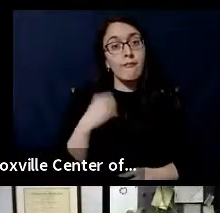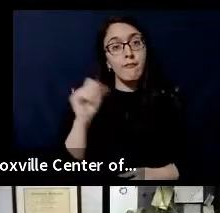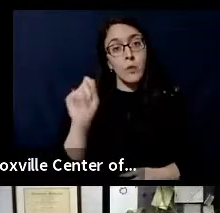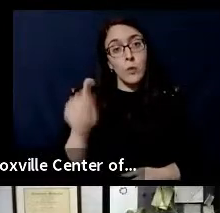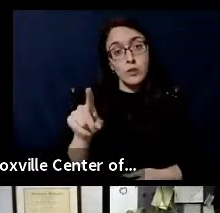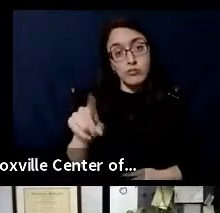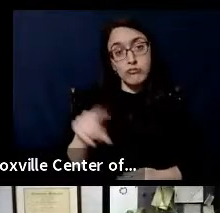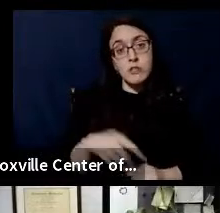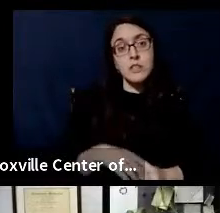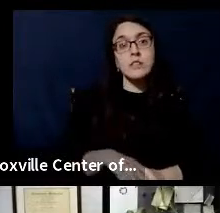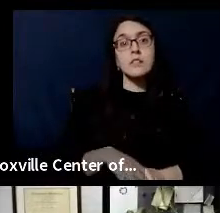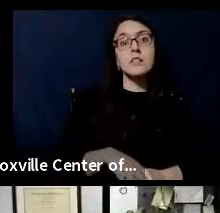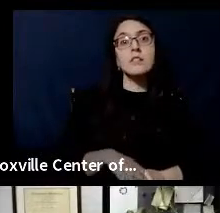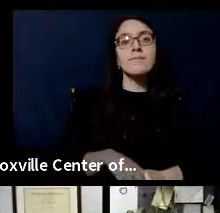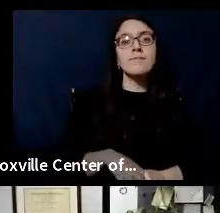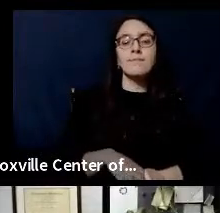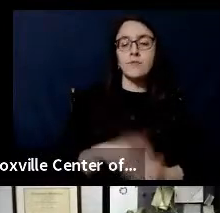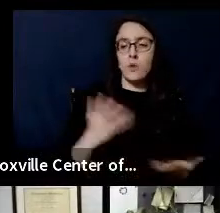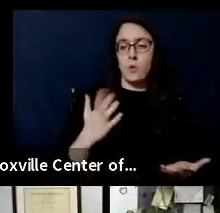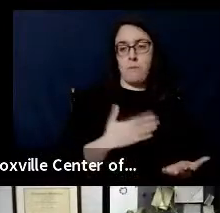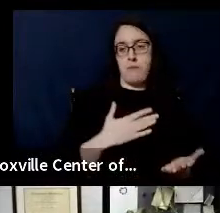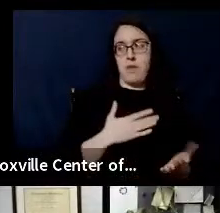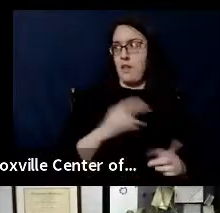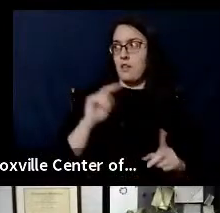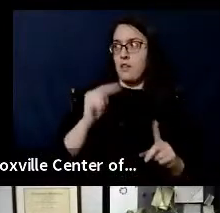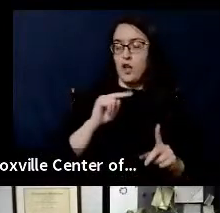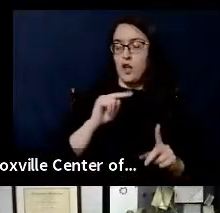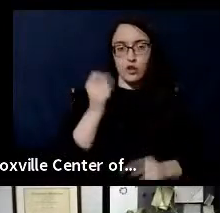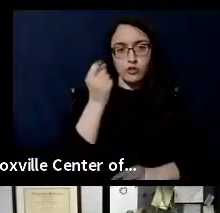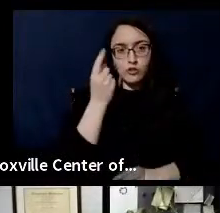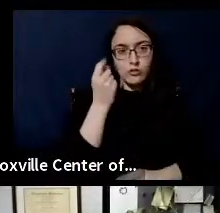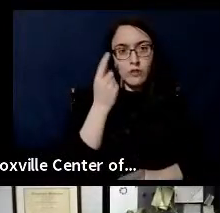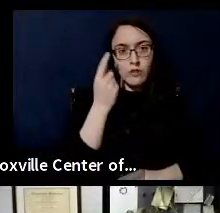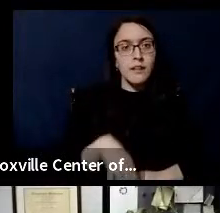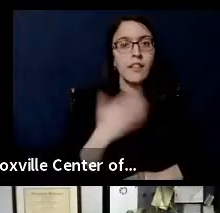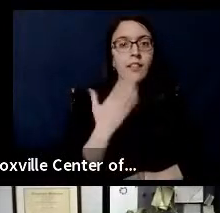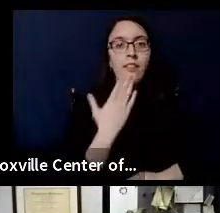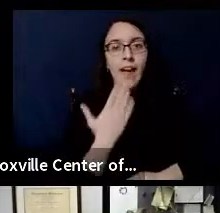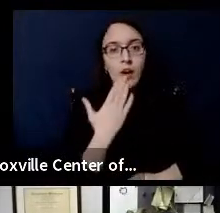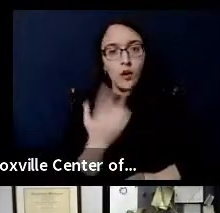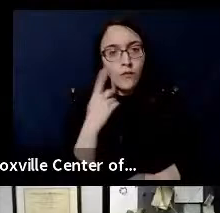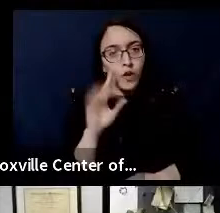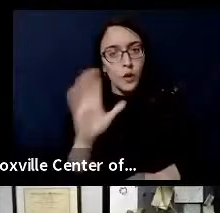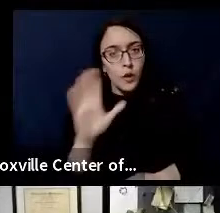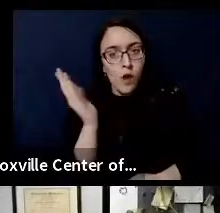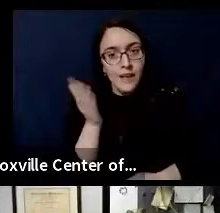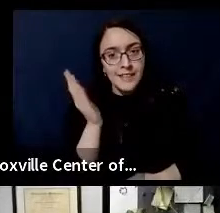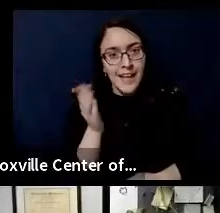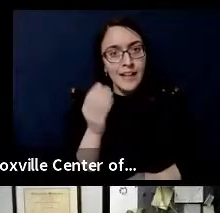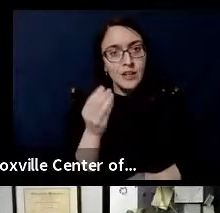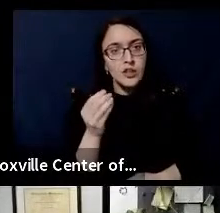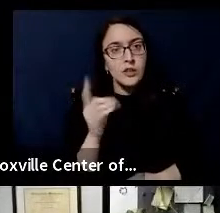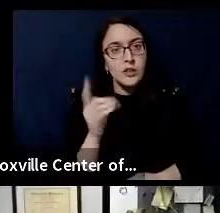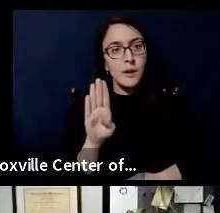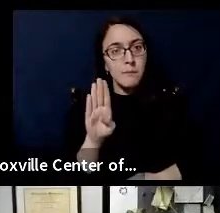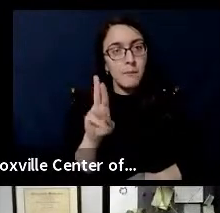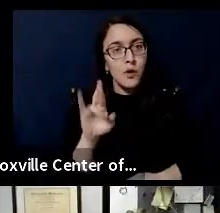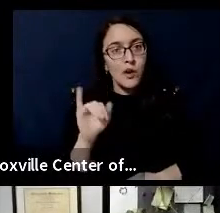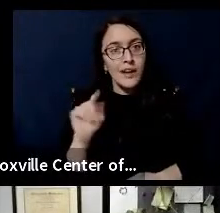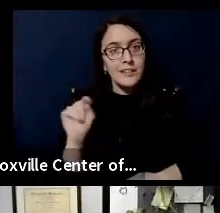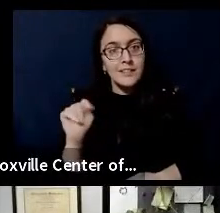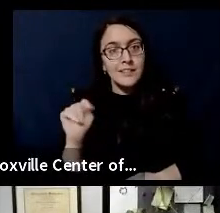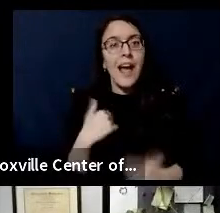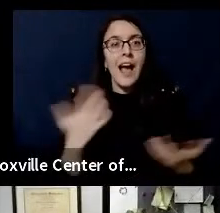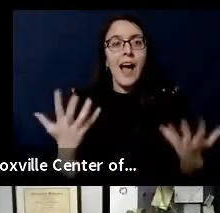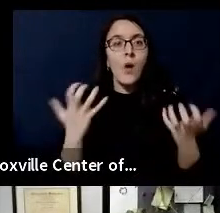from my own understanding. Thank you, Mr. Britt, for your presentation. I want to be